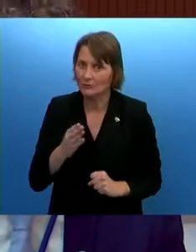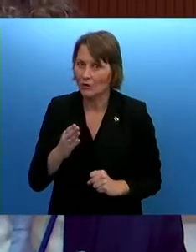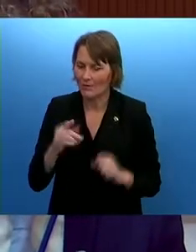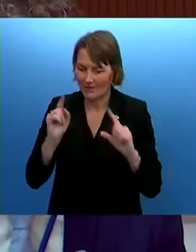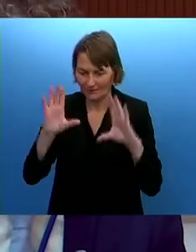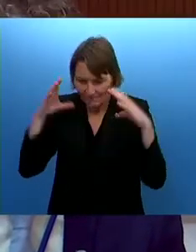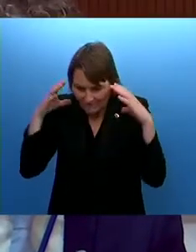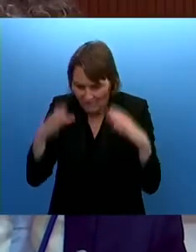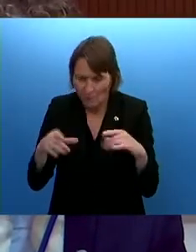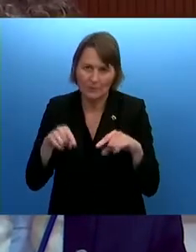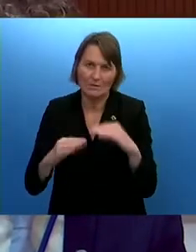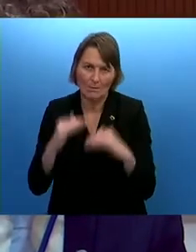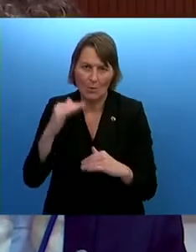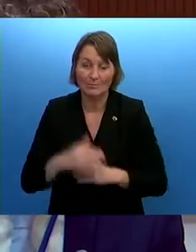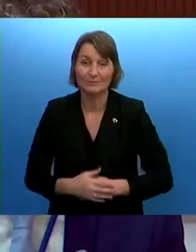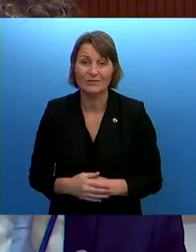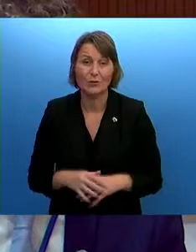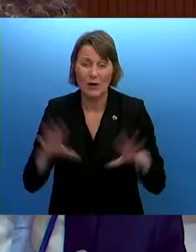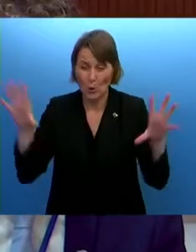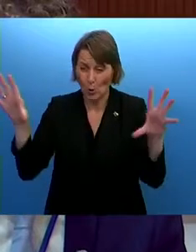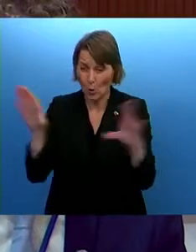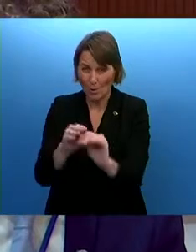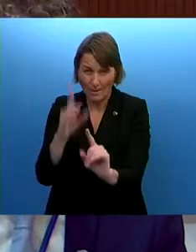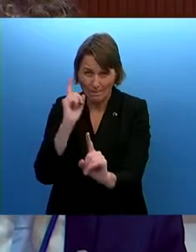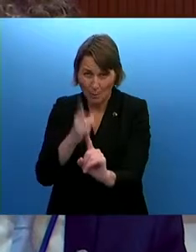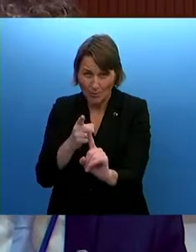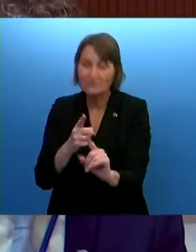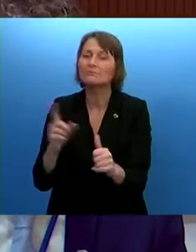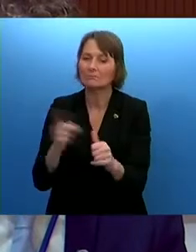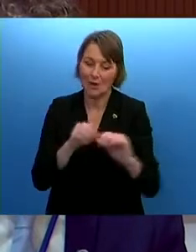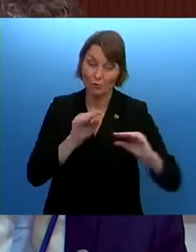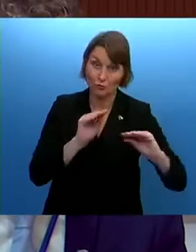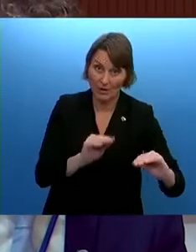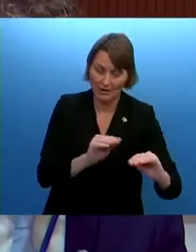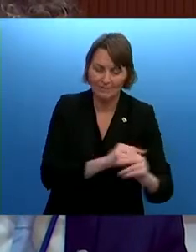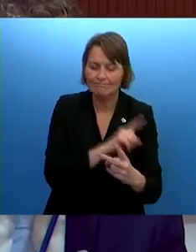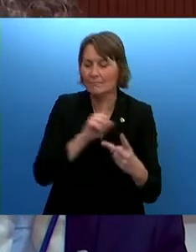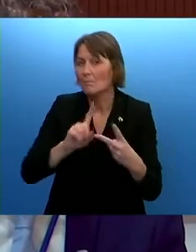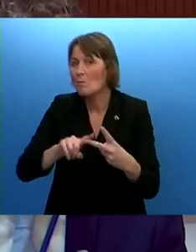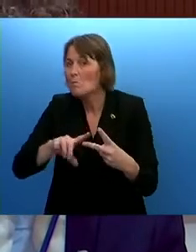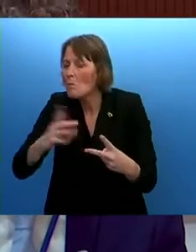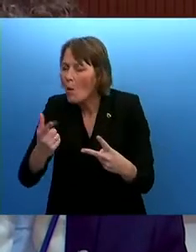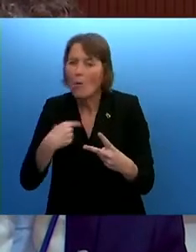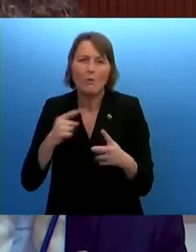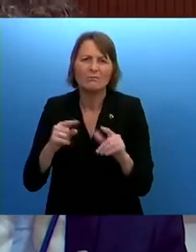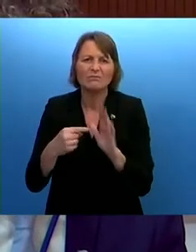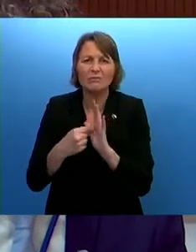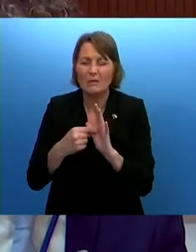were to try to sum up, I think it's certainly training, techniques like establishing dictionaries,